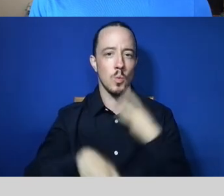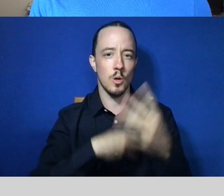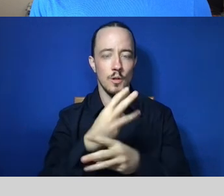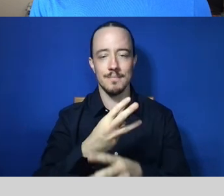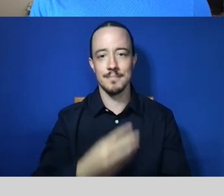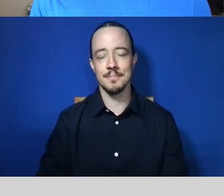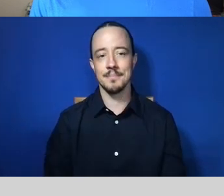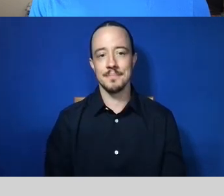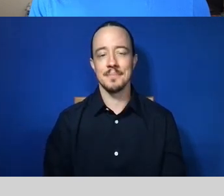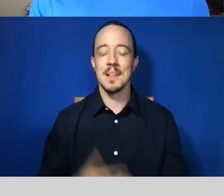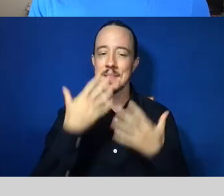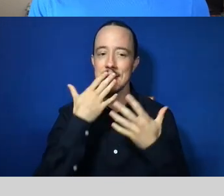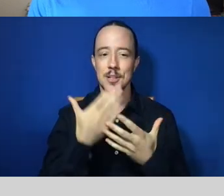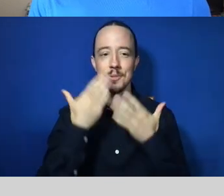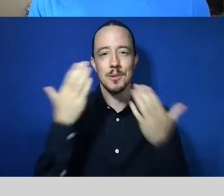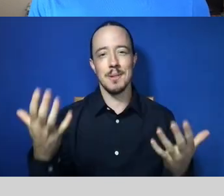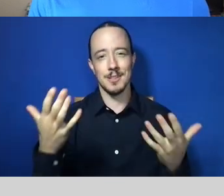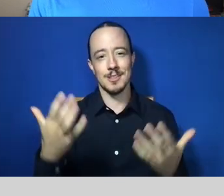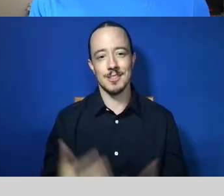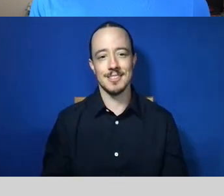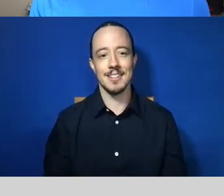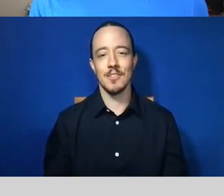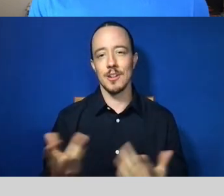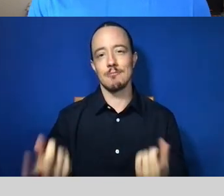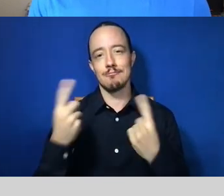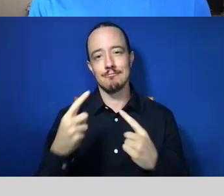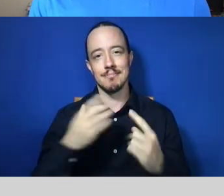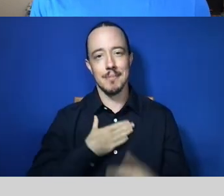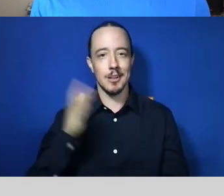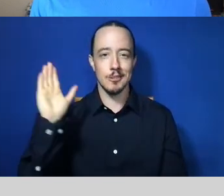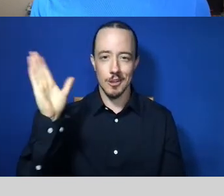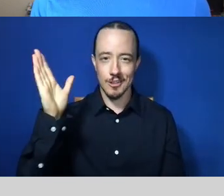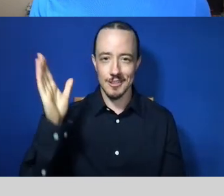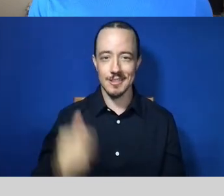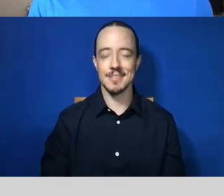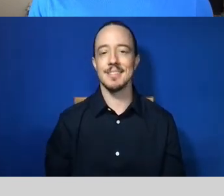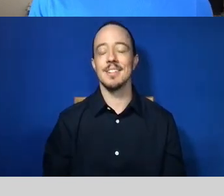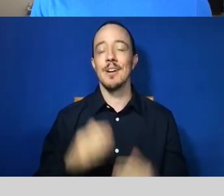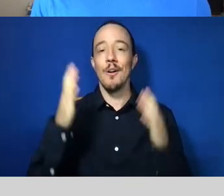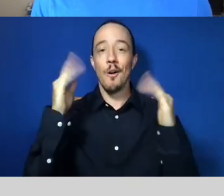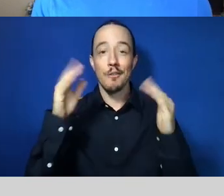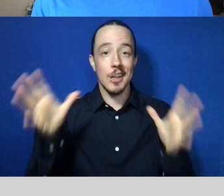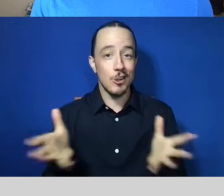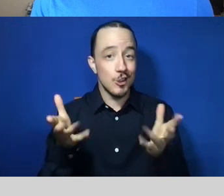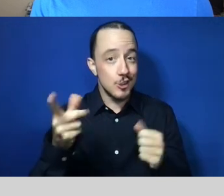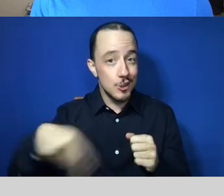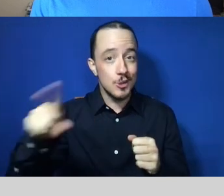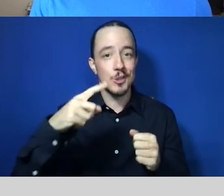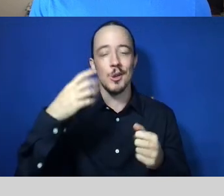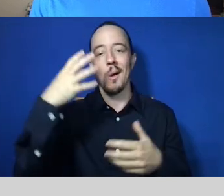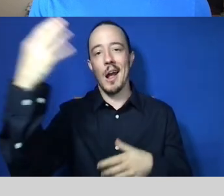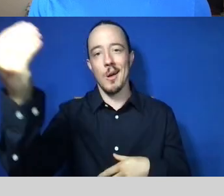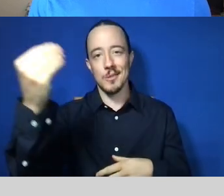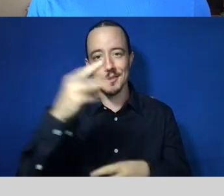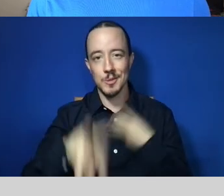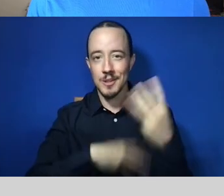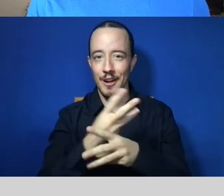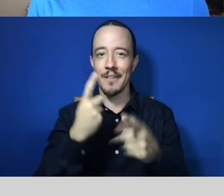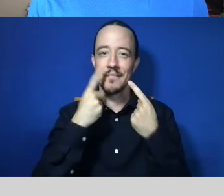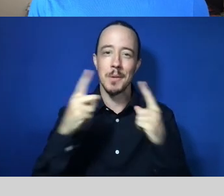well. I've been Jay Miller. Thank you so much for attending my talk, and I hope that I've encouraged you to go